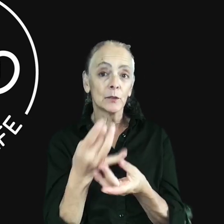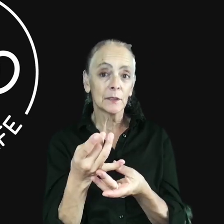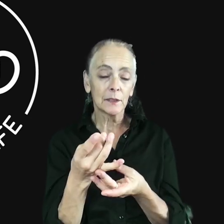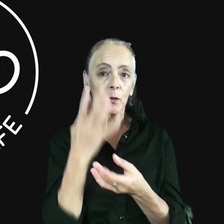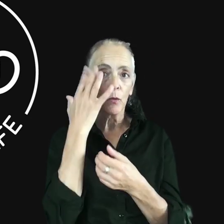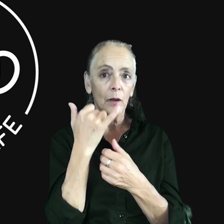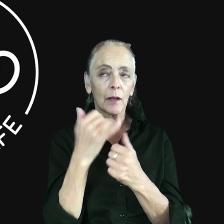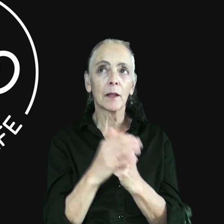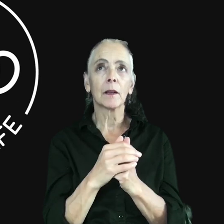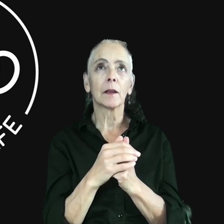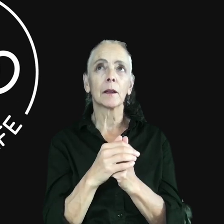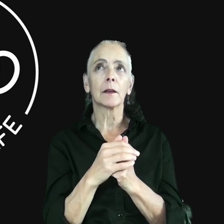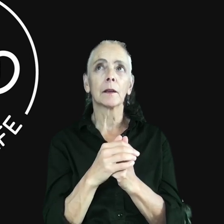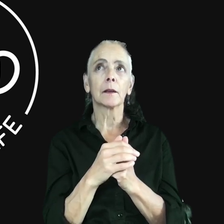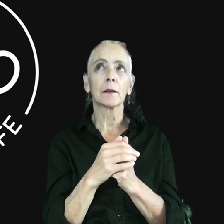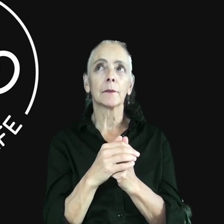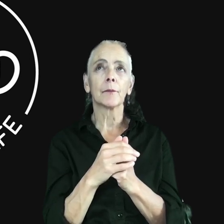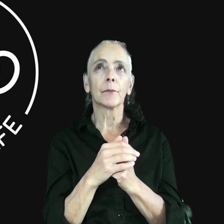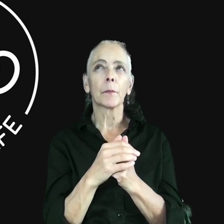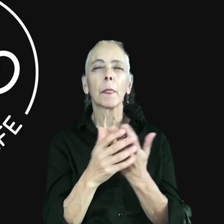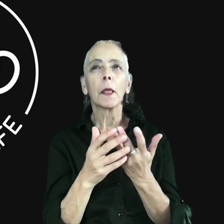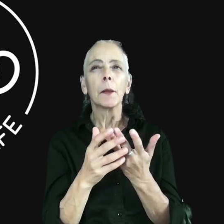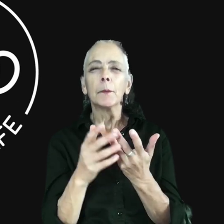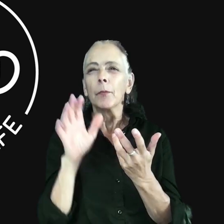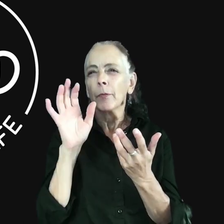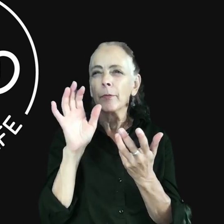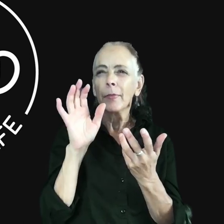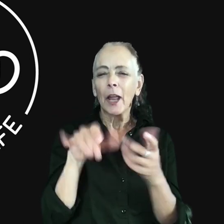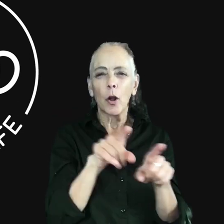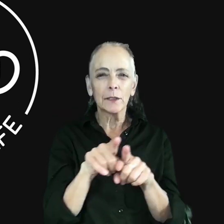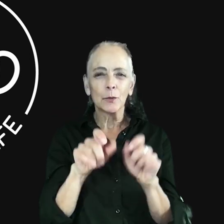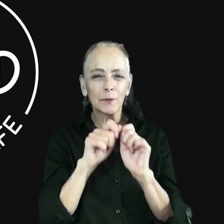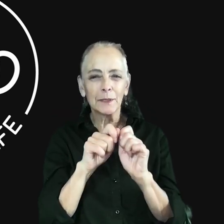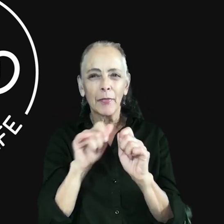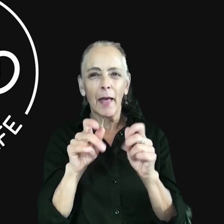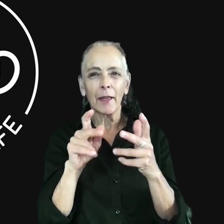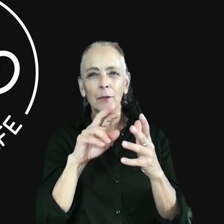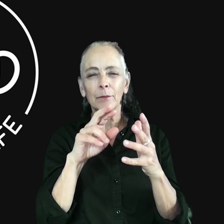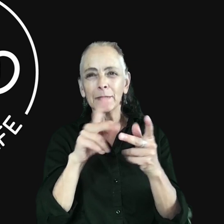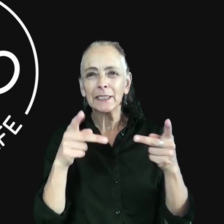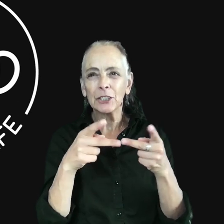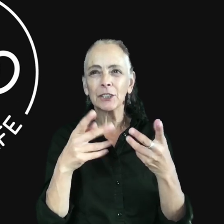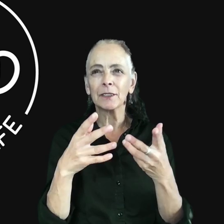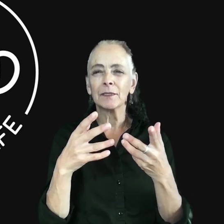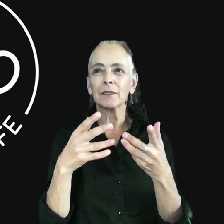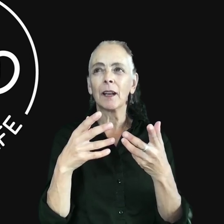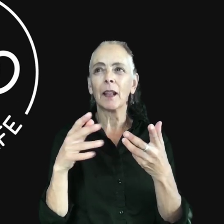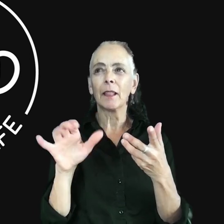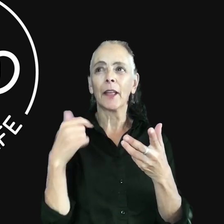somehow it's uh sustained this kind of position that we think we're too much in about the the